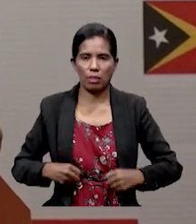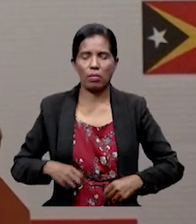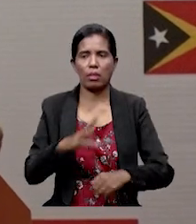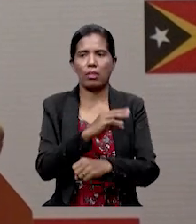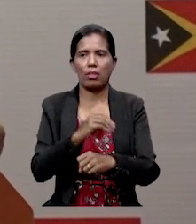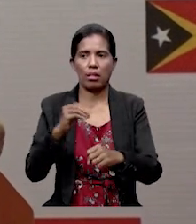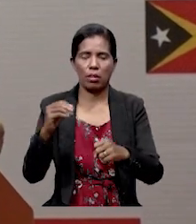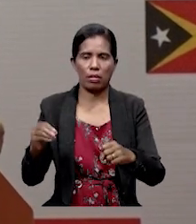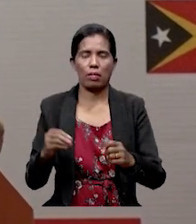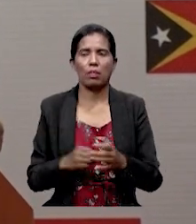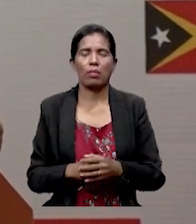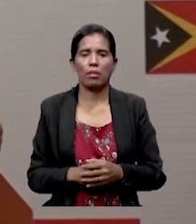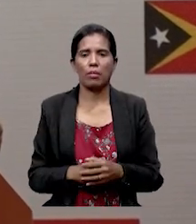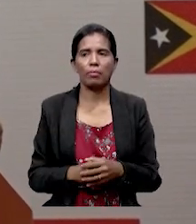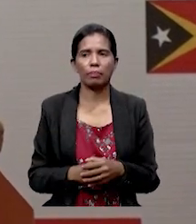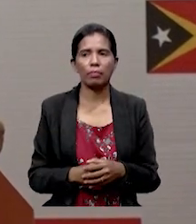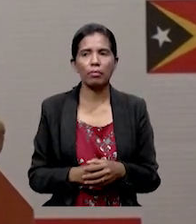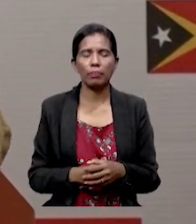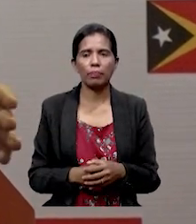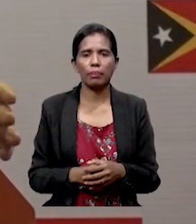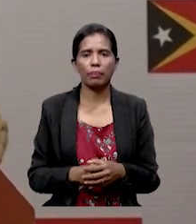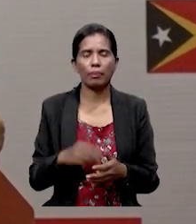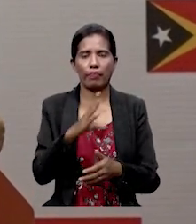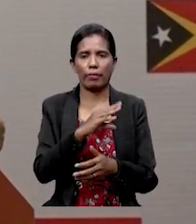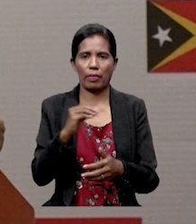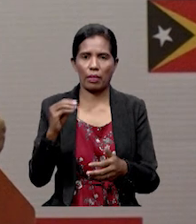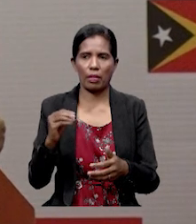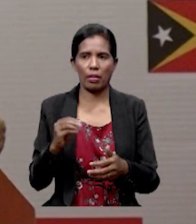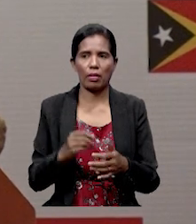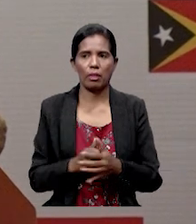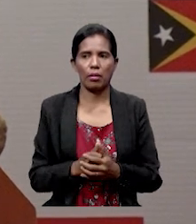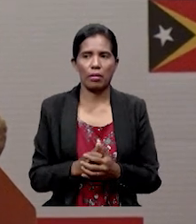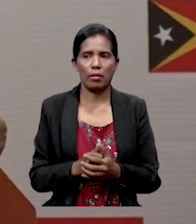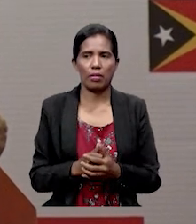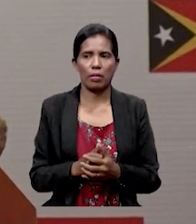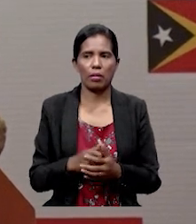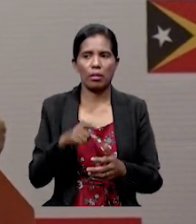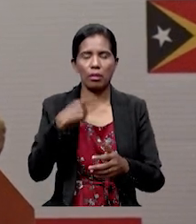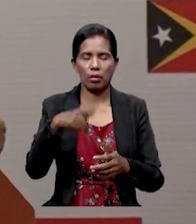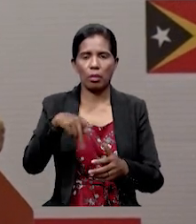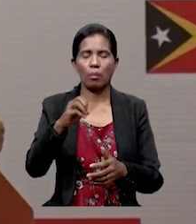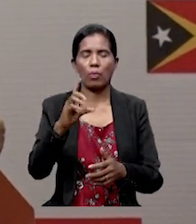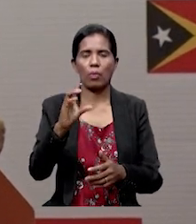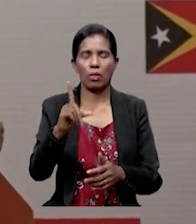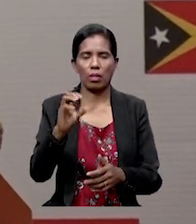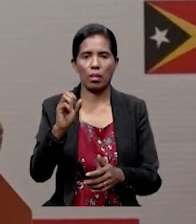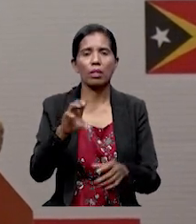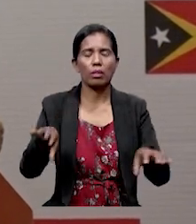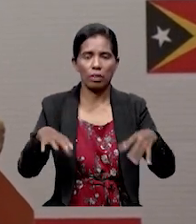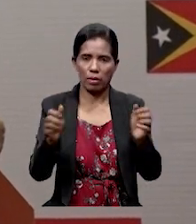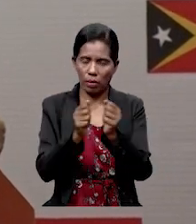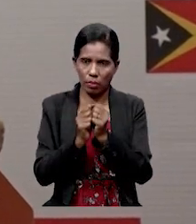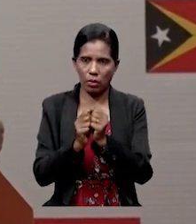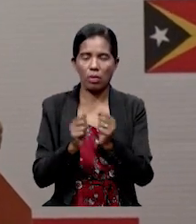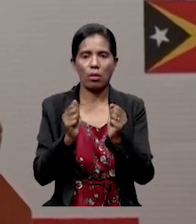politicians, academics, and see how Poland economy